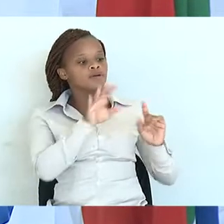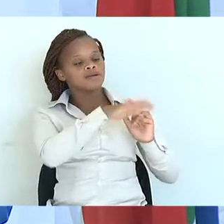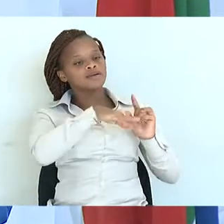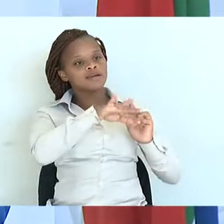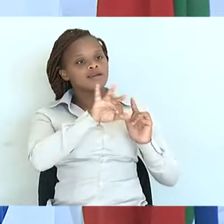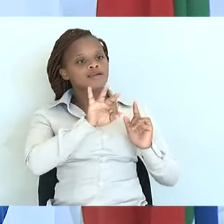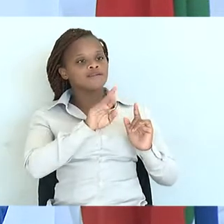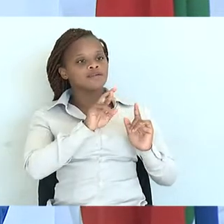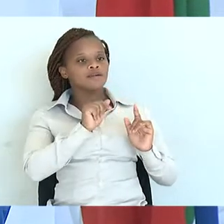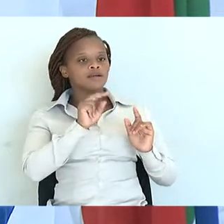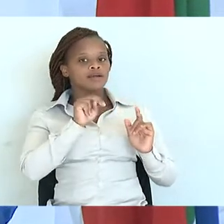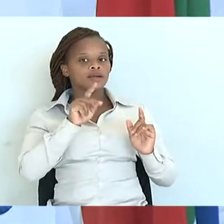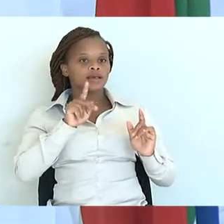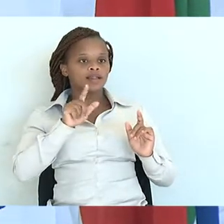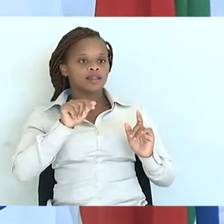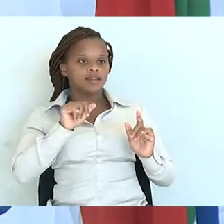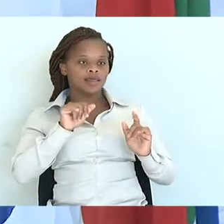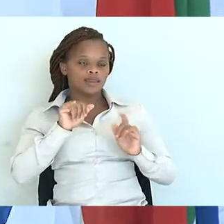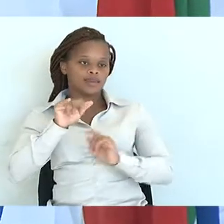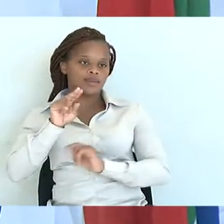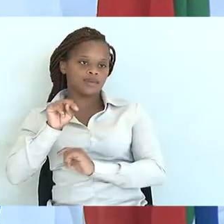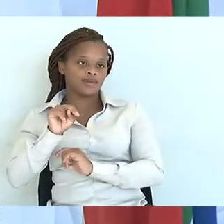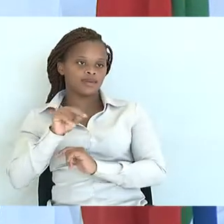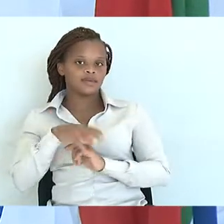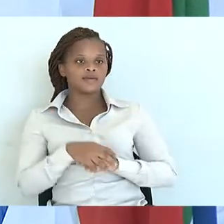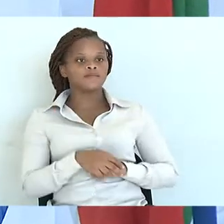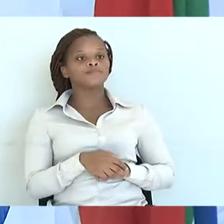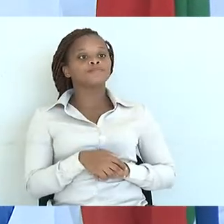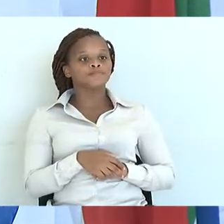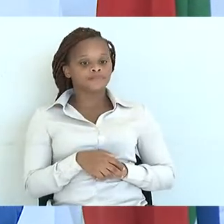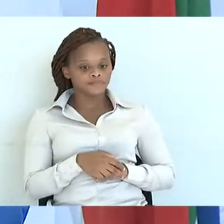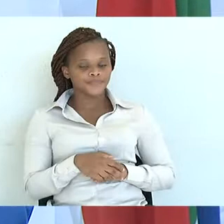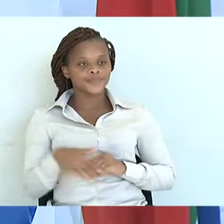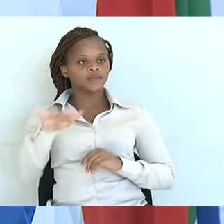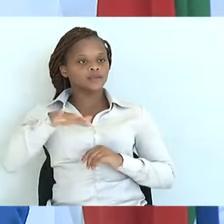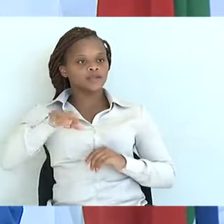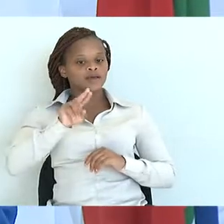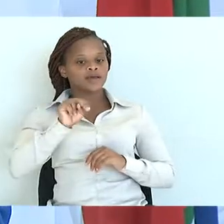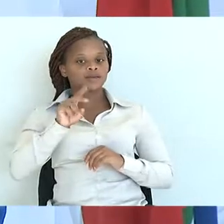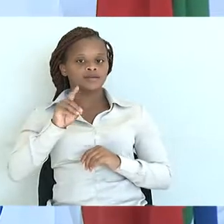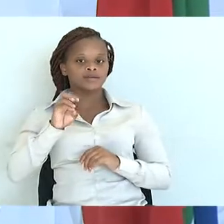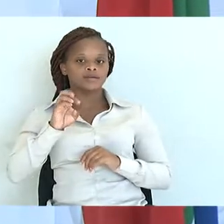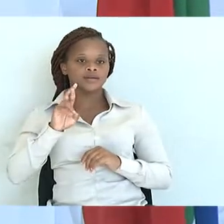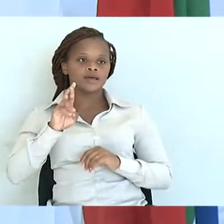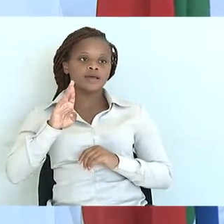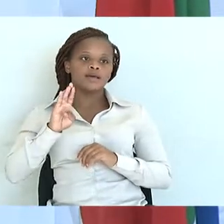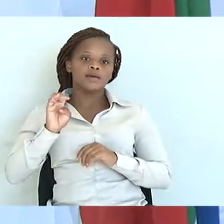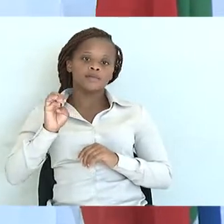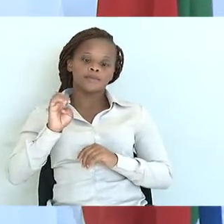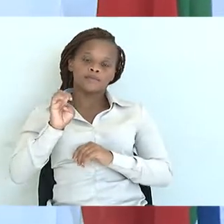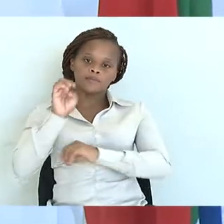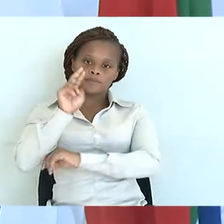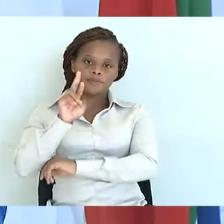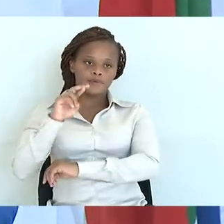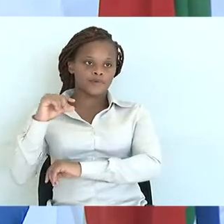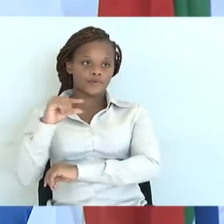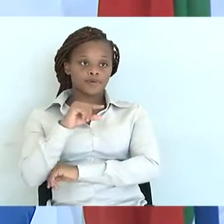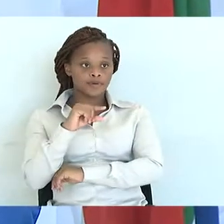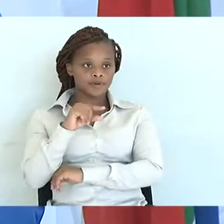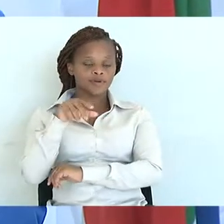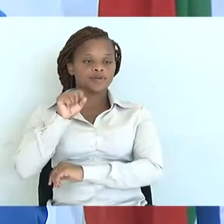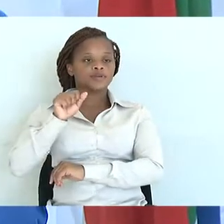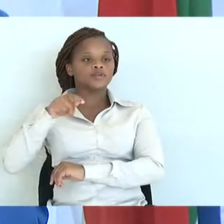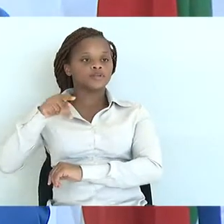Umuya e-Underberg Spa, i-vegetable oyithola lapho isuka kwi-cooperative esayifanda ese-Ward 2 futhi